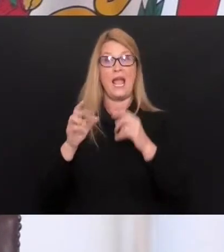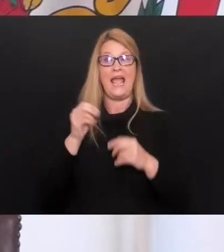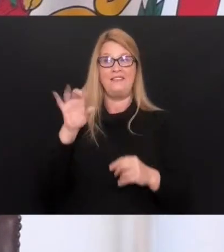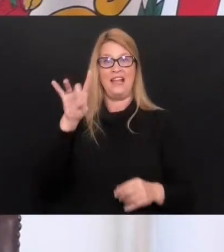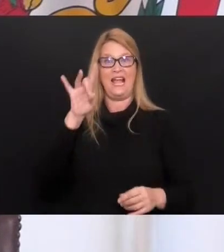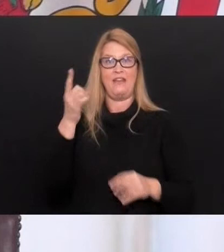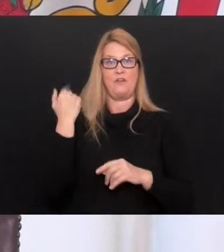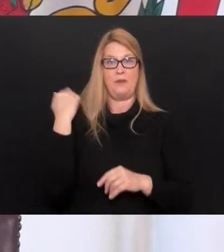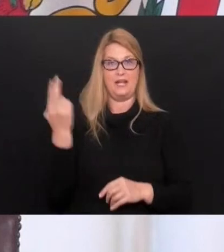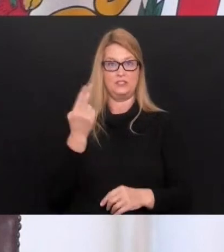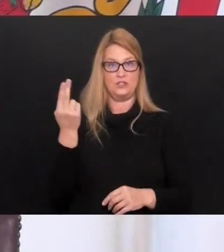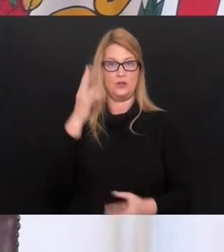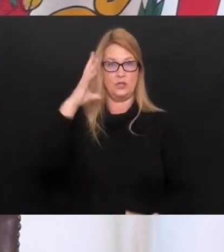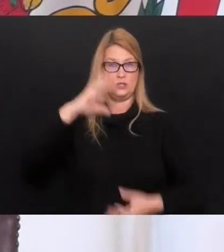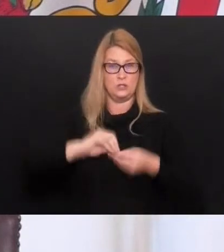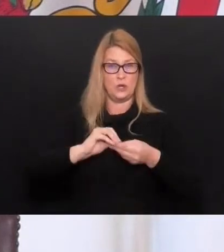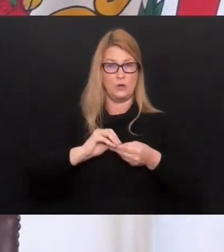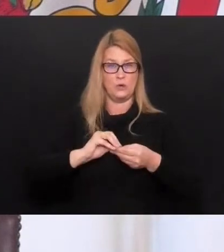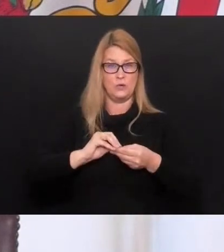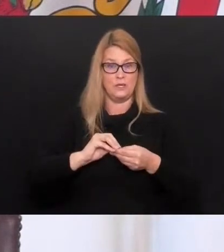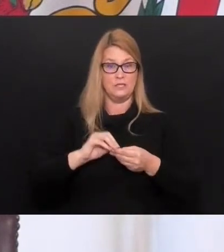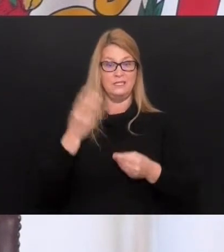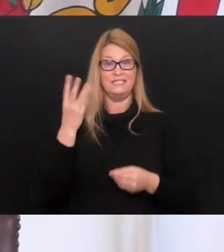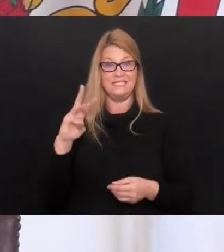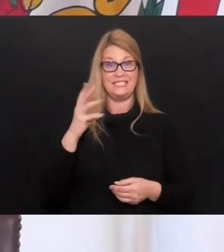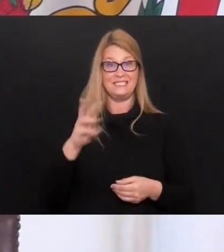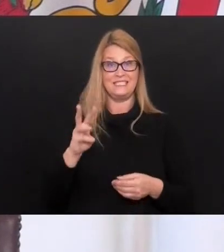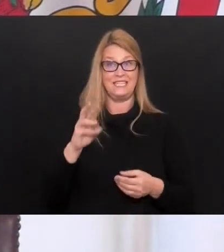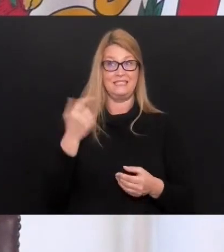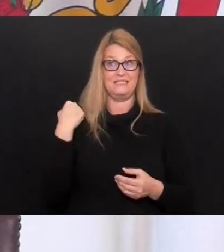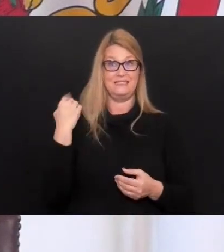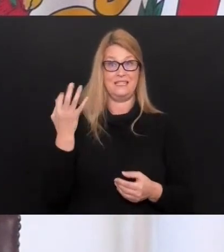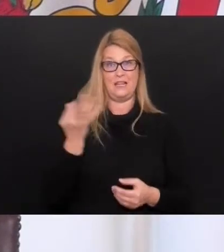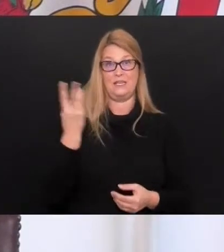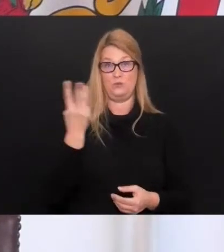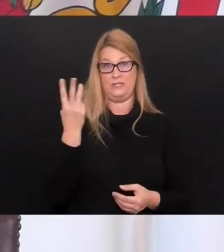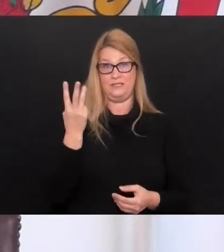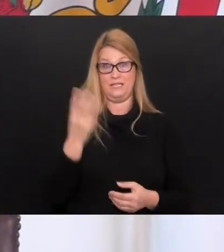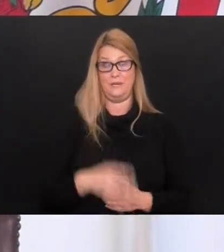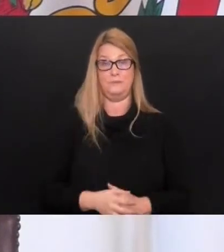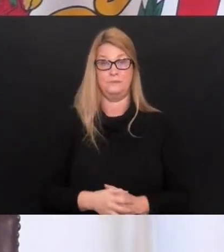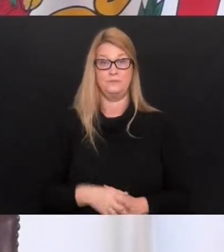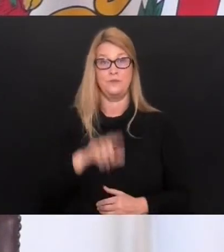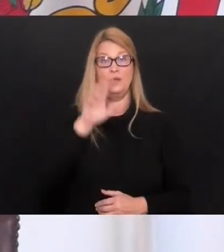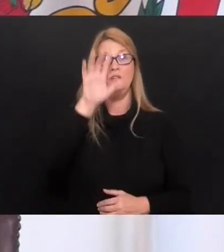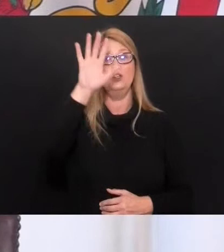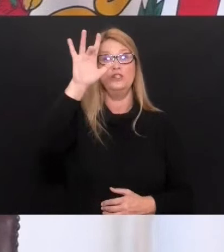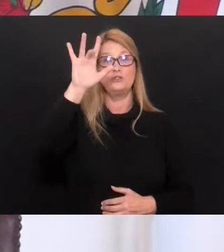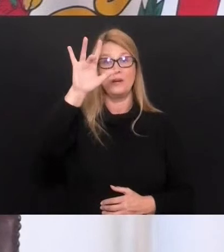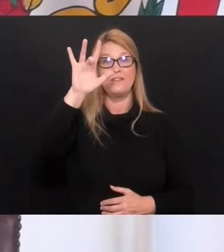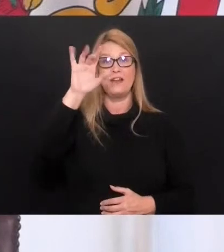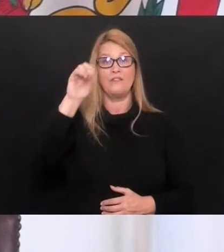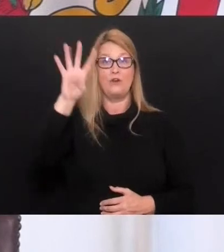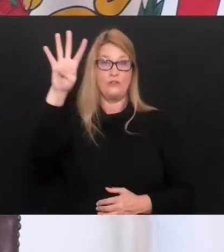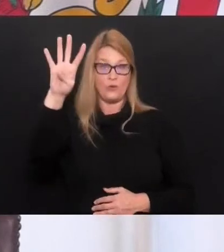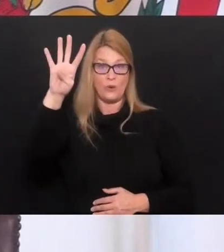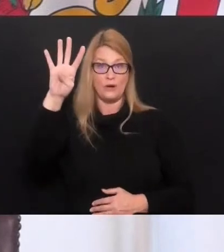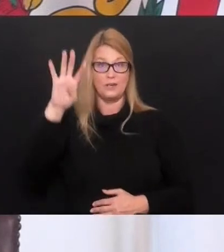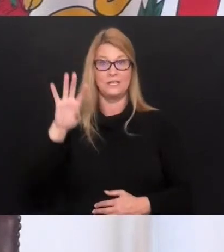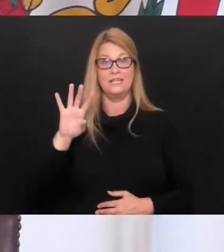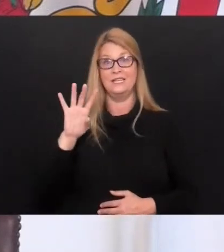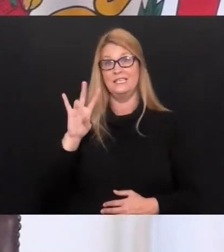Thursday, total the 16 that we've lost since last Wednesday. Our 2,504th death